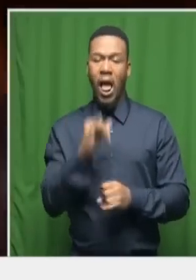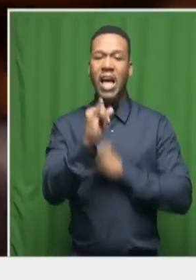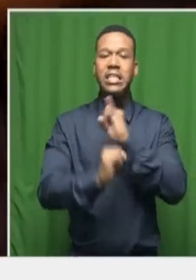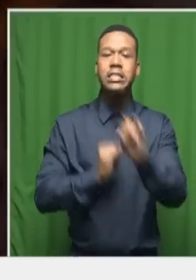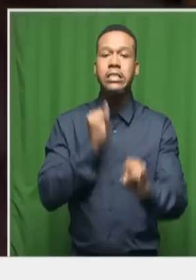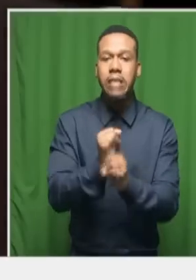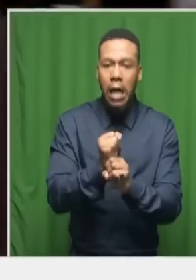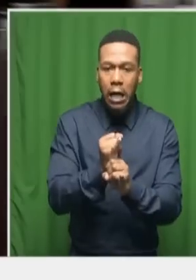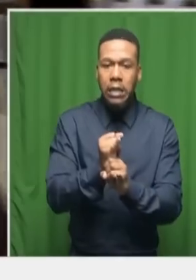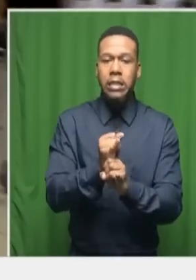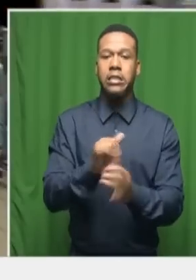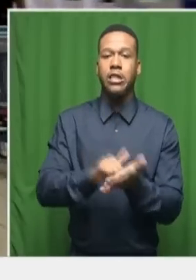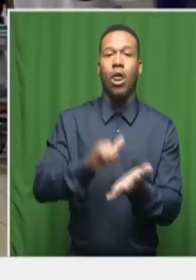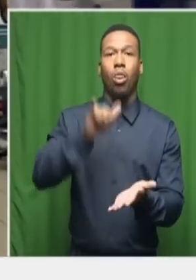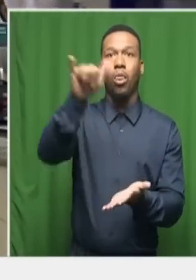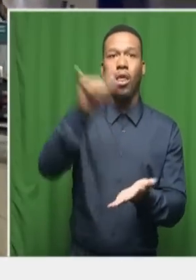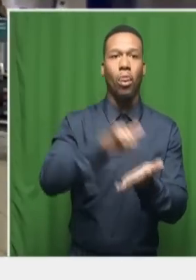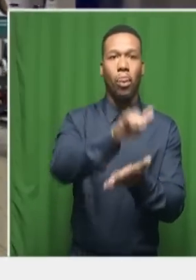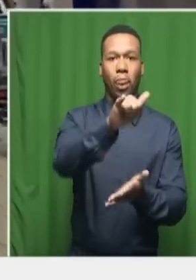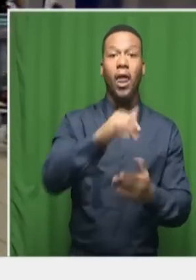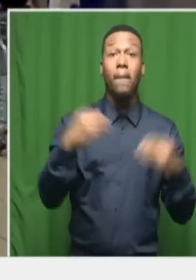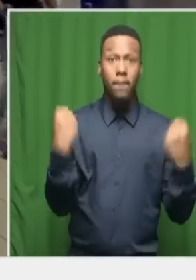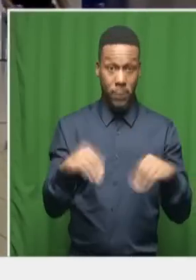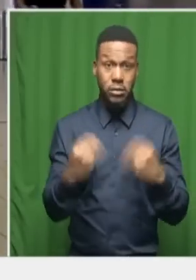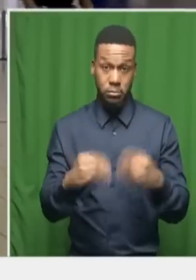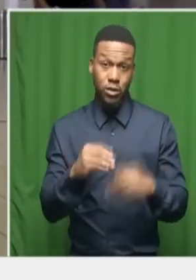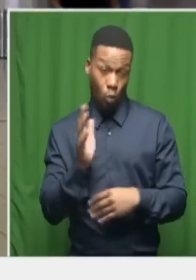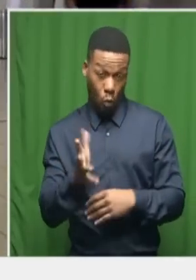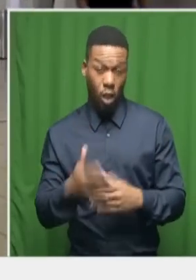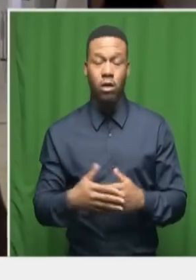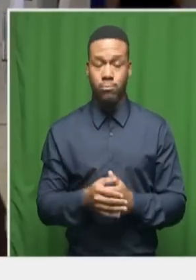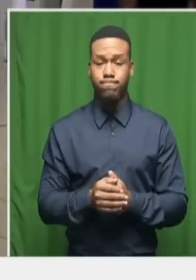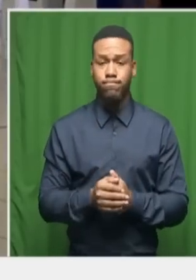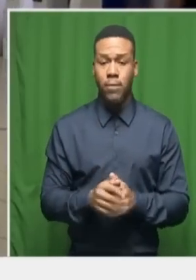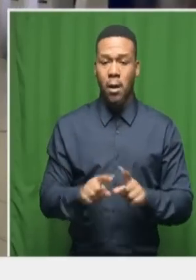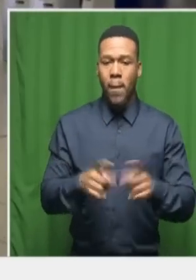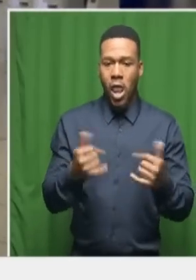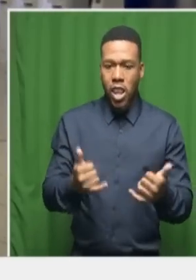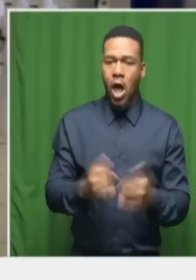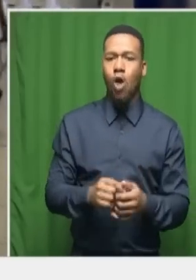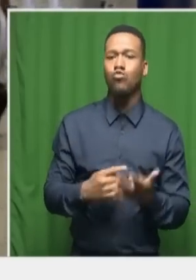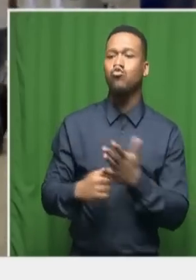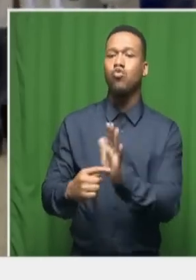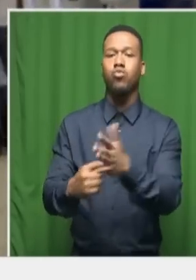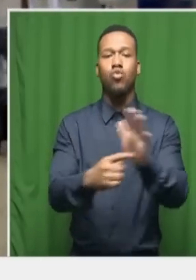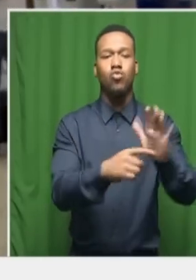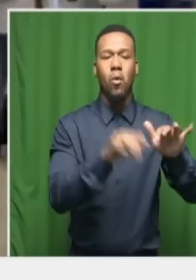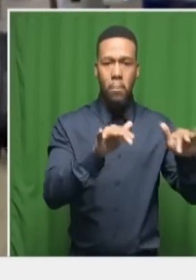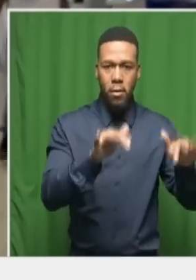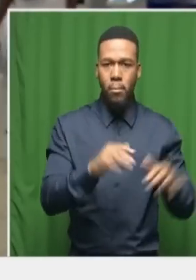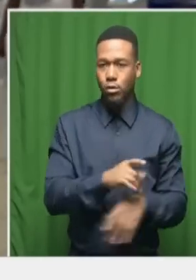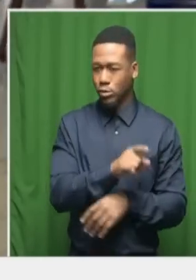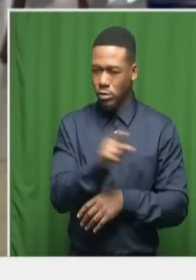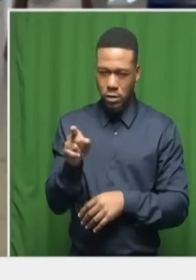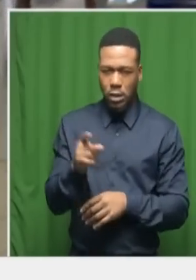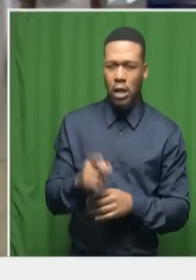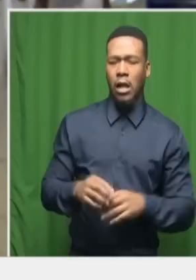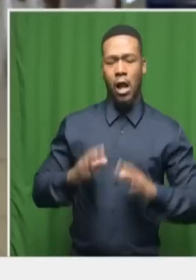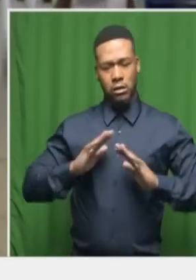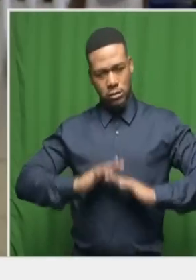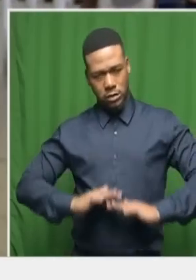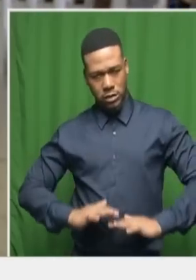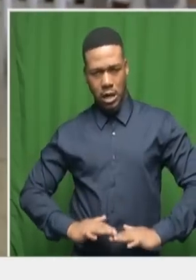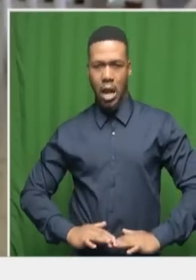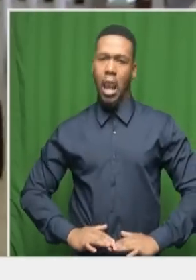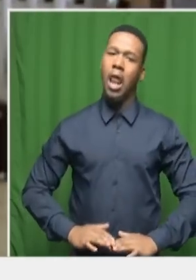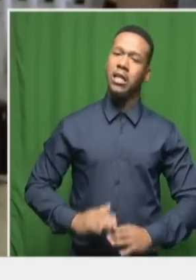of the airport start to get busy. But they are assuring commuters from wherever they are that there are contingency measures in